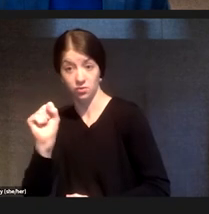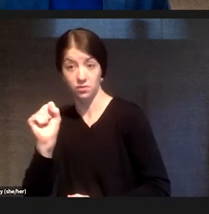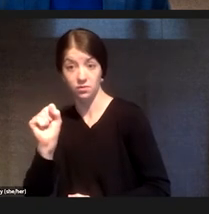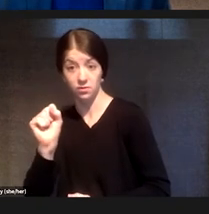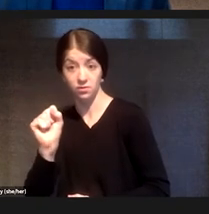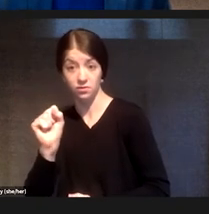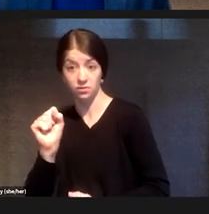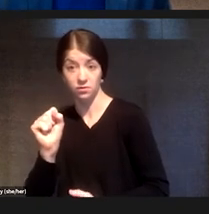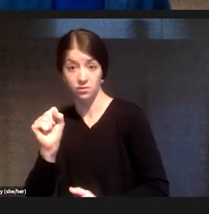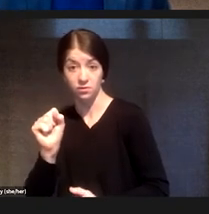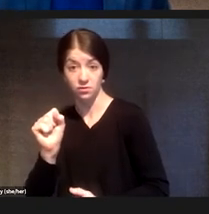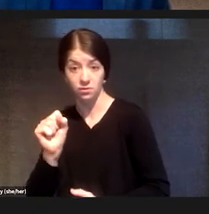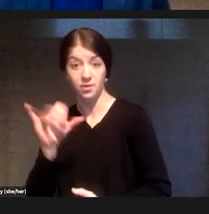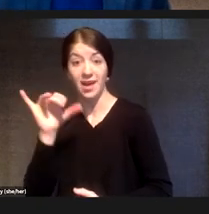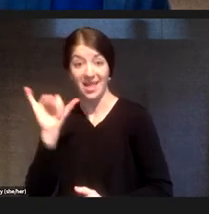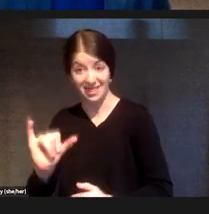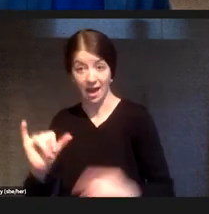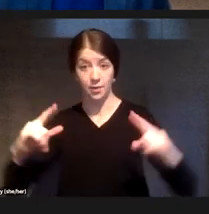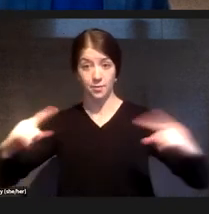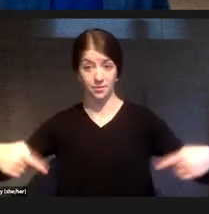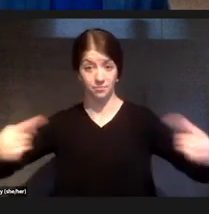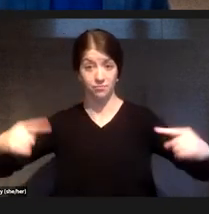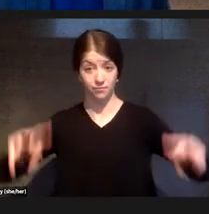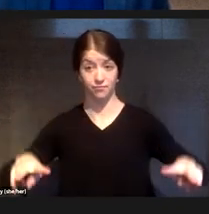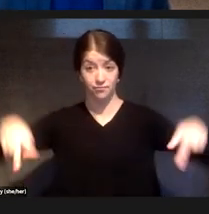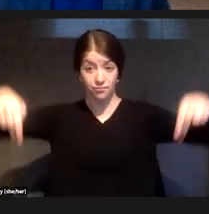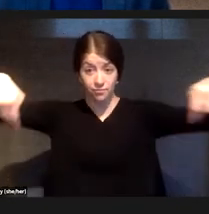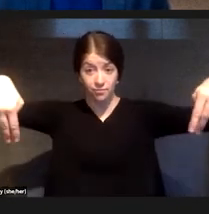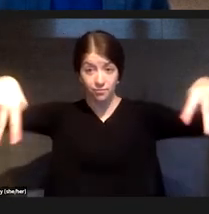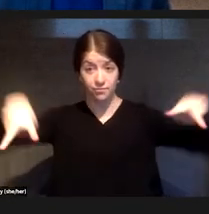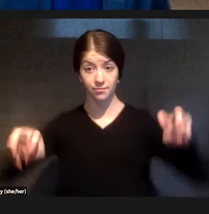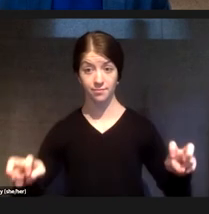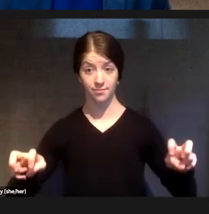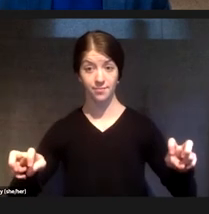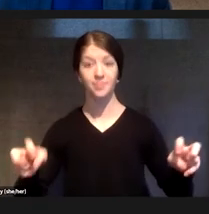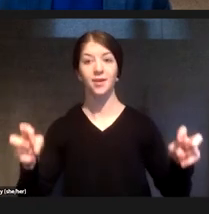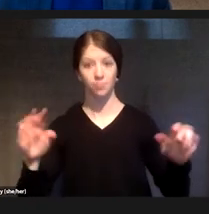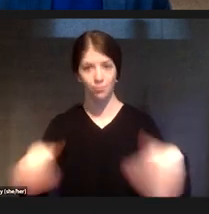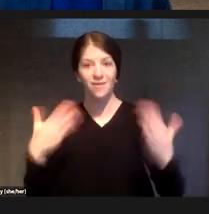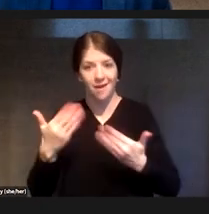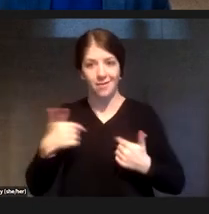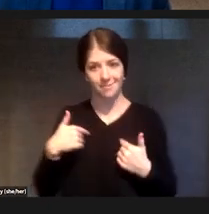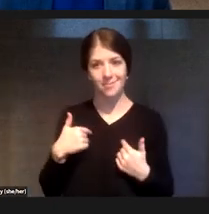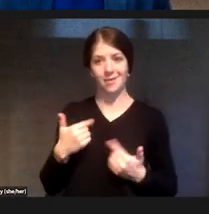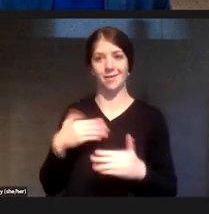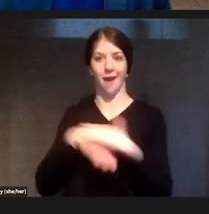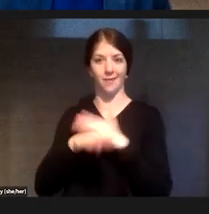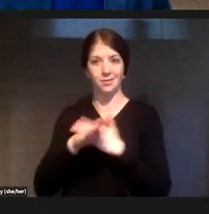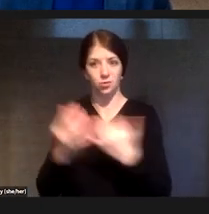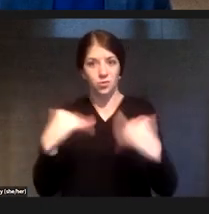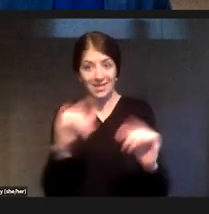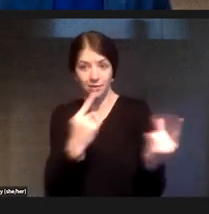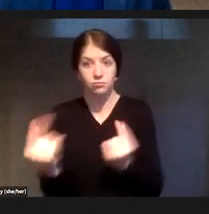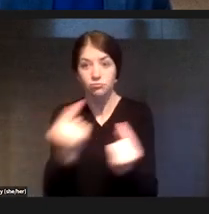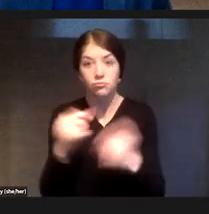chair that gave me the access to be able to do what I was still able to do. And so what people did in this